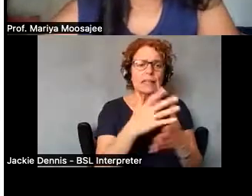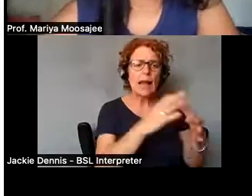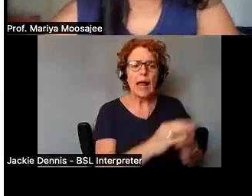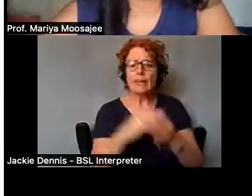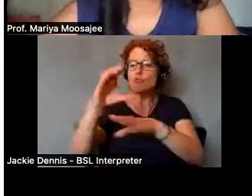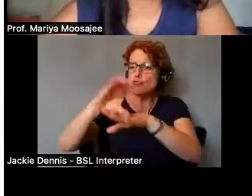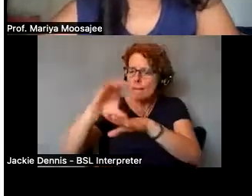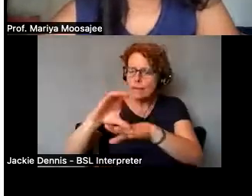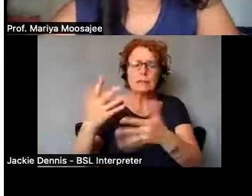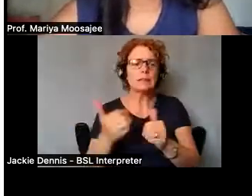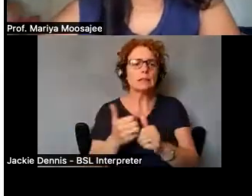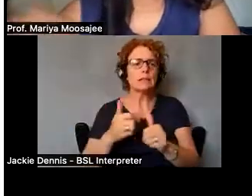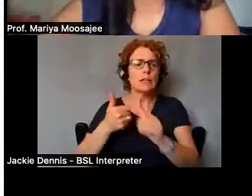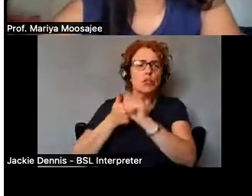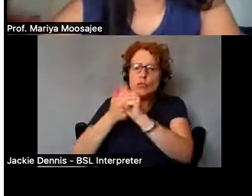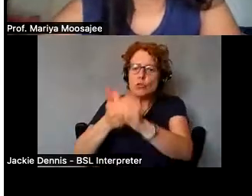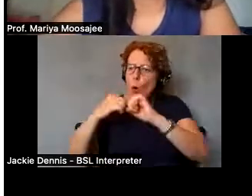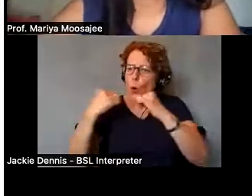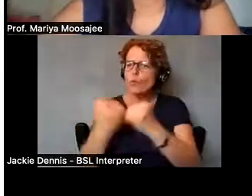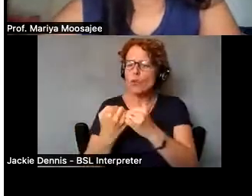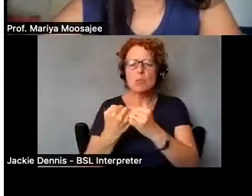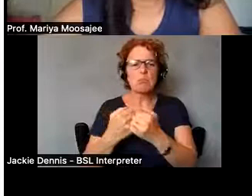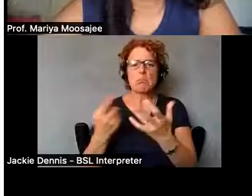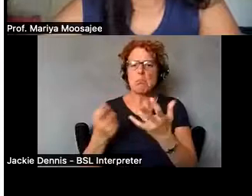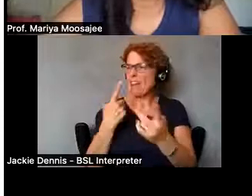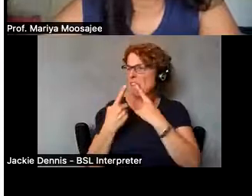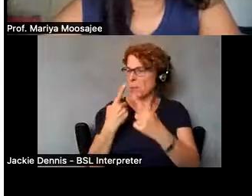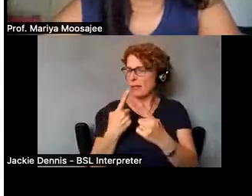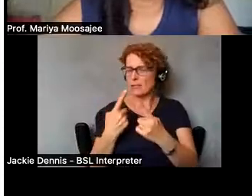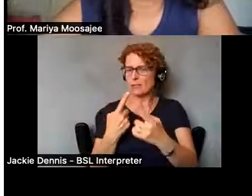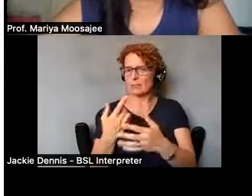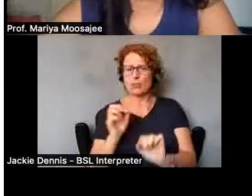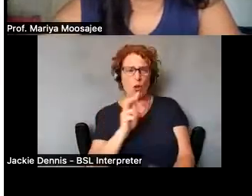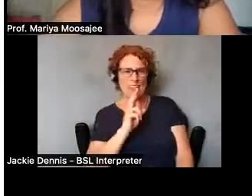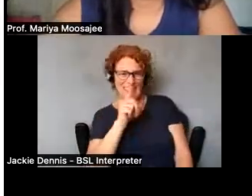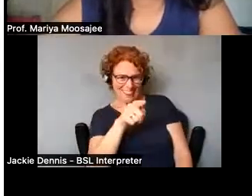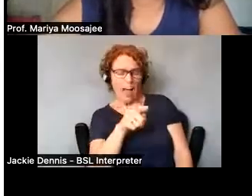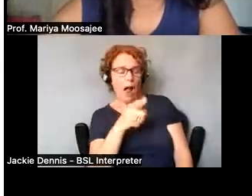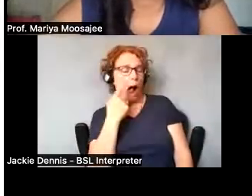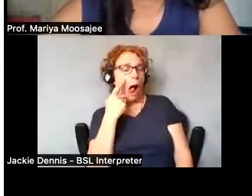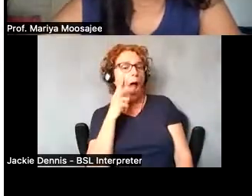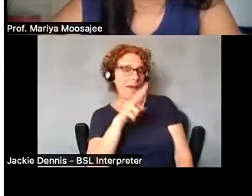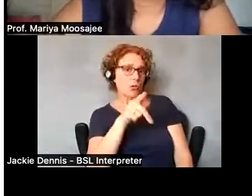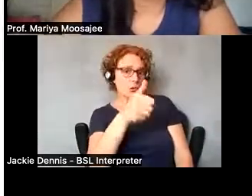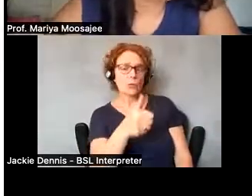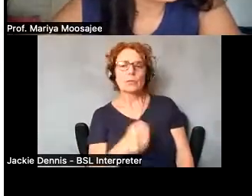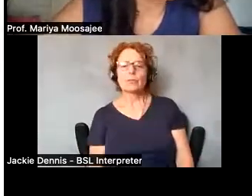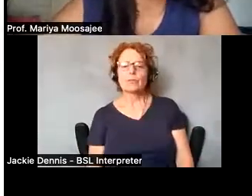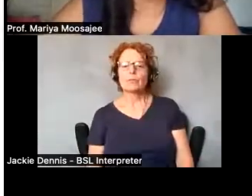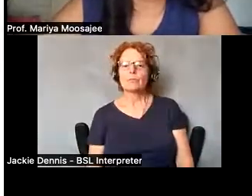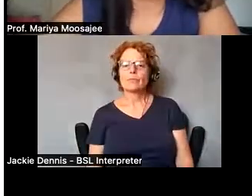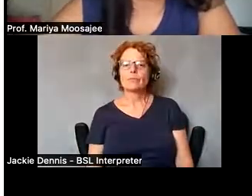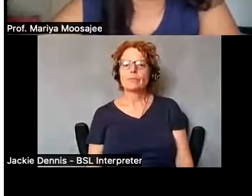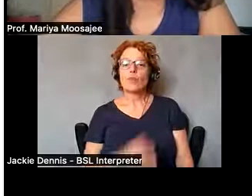and additional information. And so I just, for any of you who've not seen this, please do go to this. We're going to be doing a